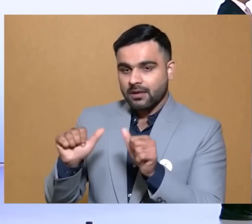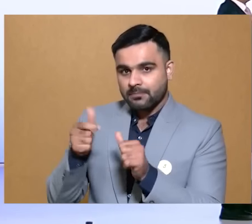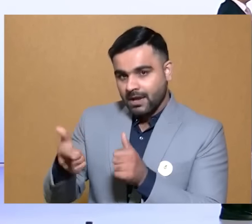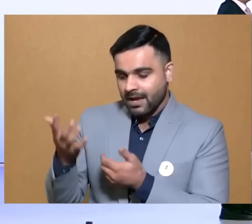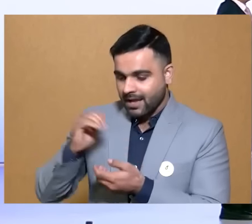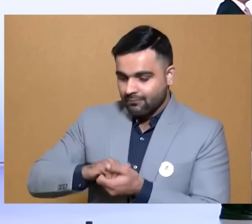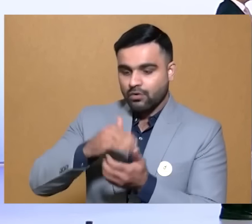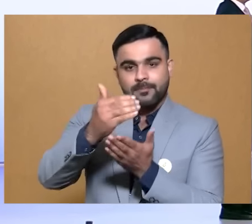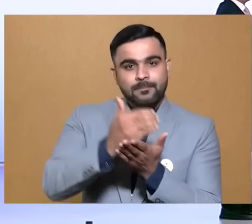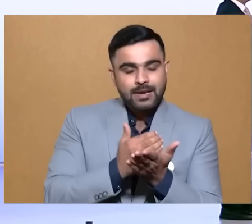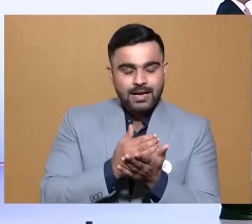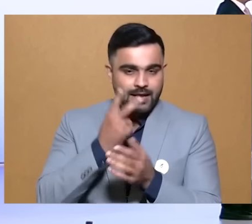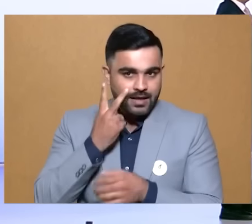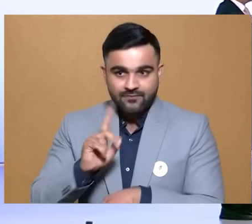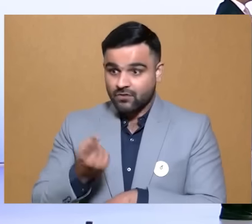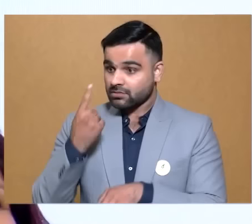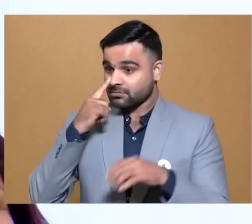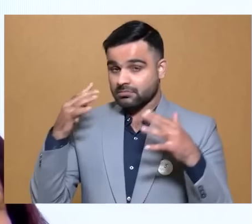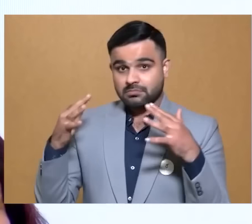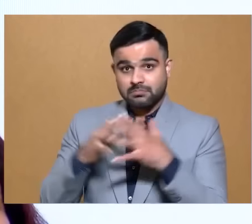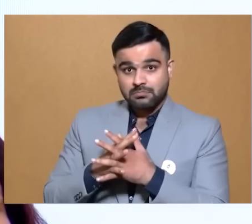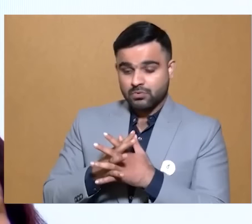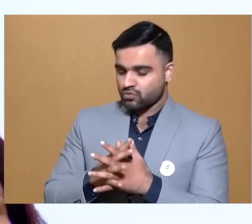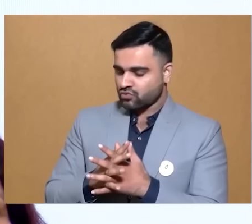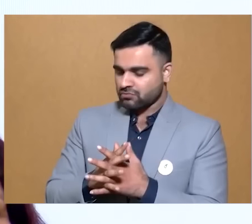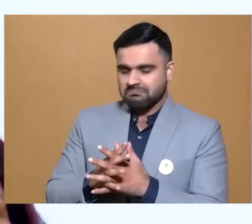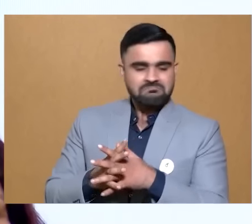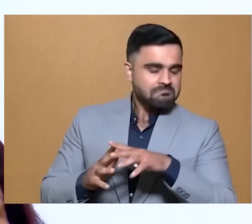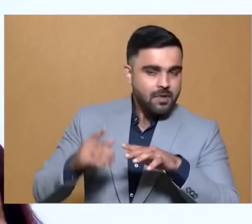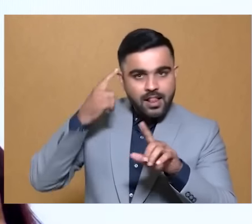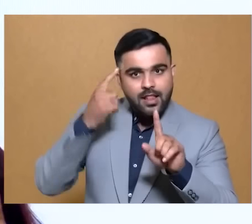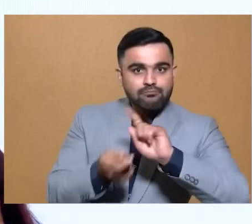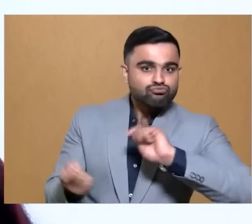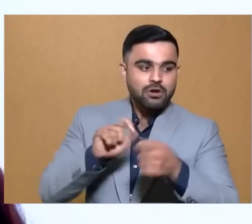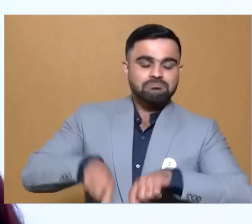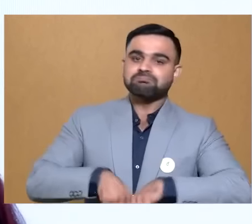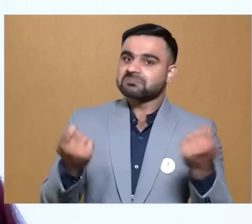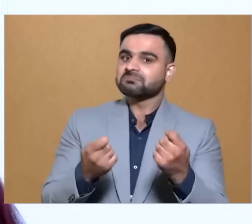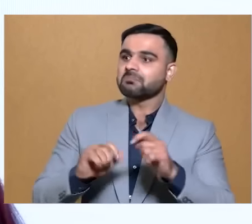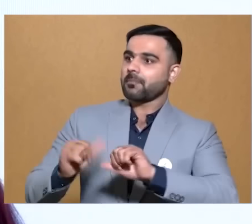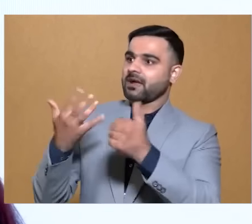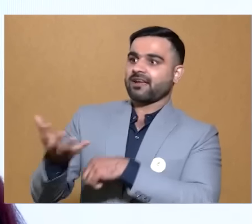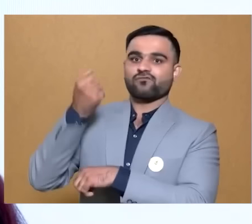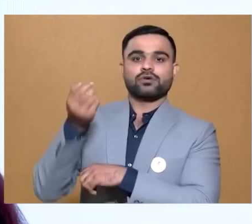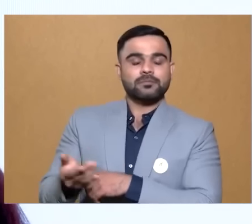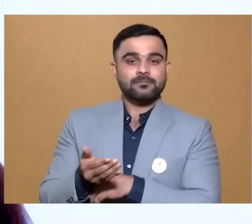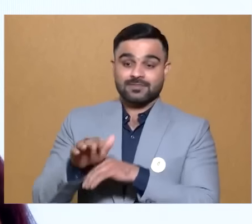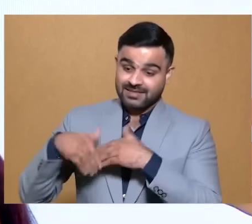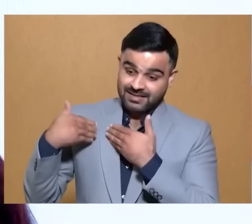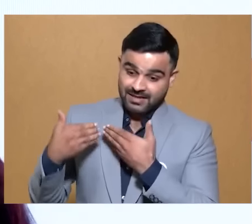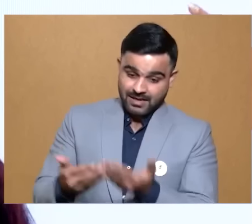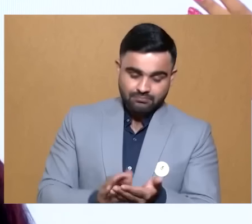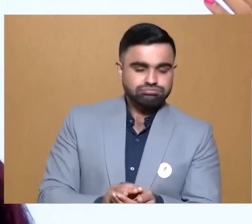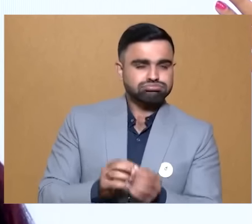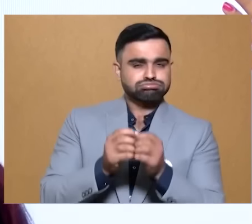part of the program, and seeing the first woman, break that record, break those barriers. And from the way we have